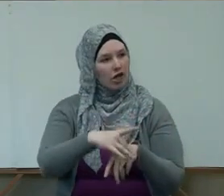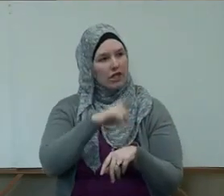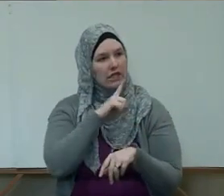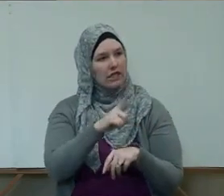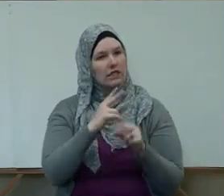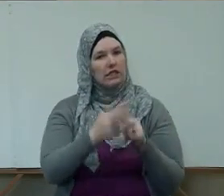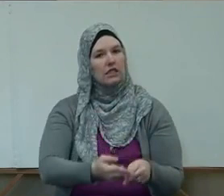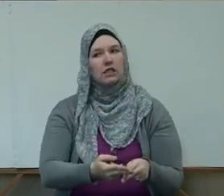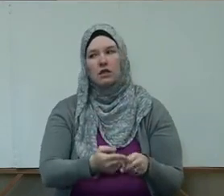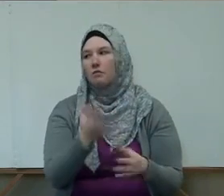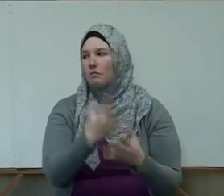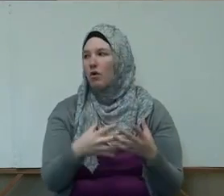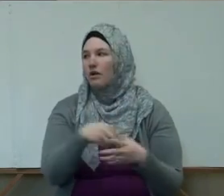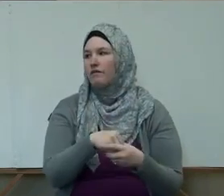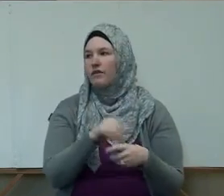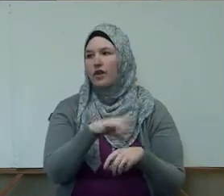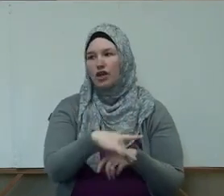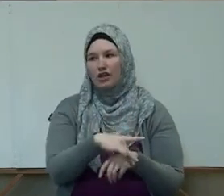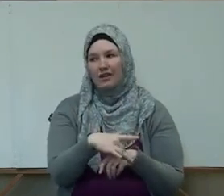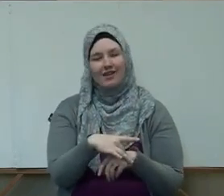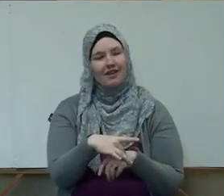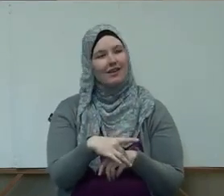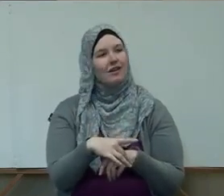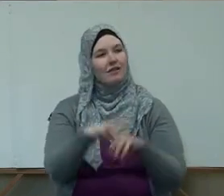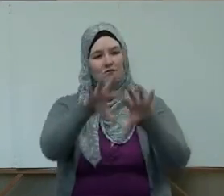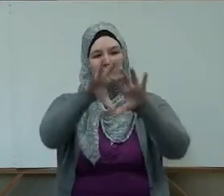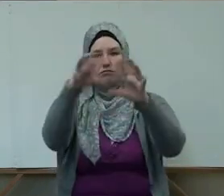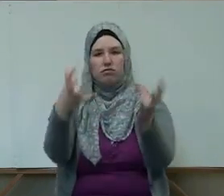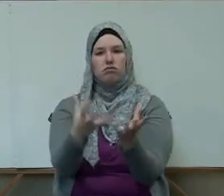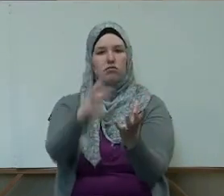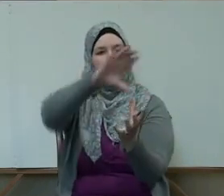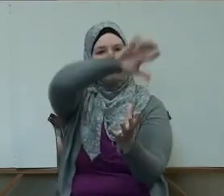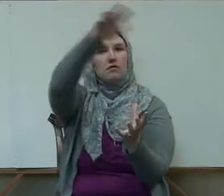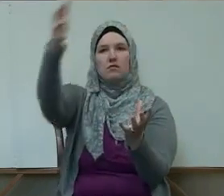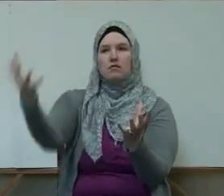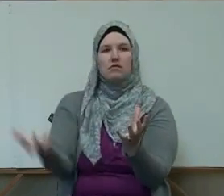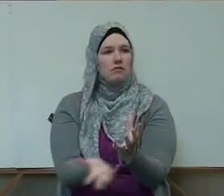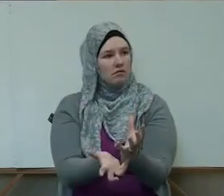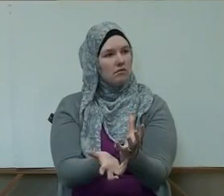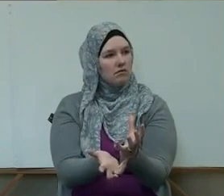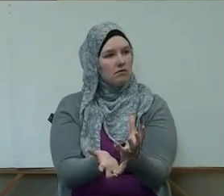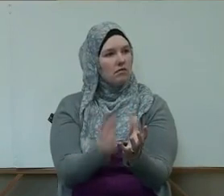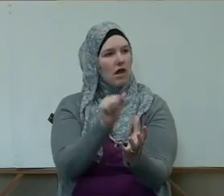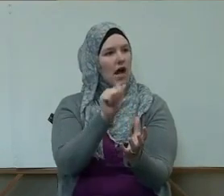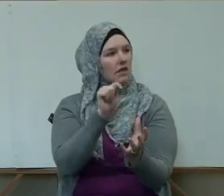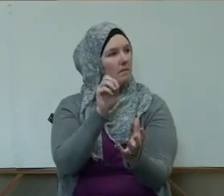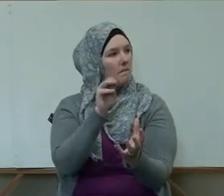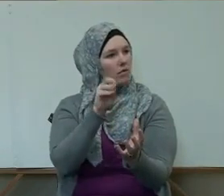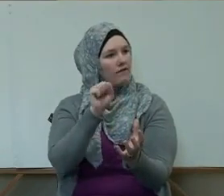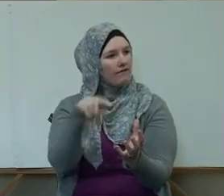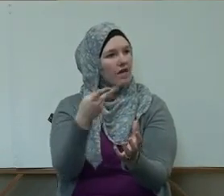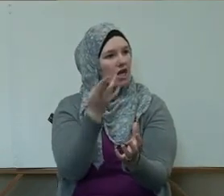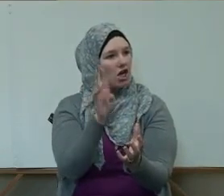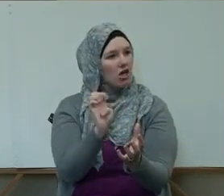considered part of the earth because it's subject to the gravity, subject to laws of the earth as